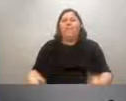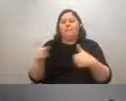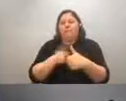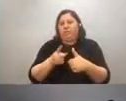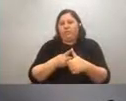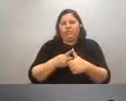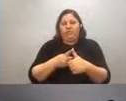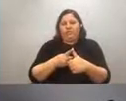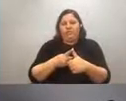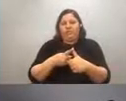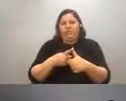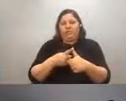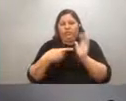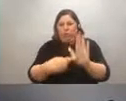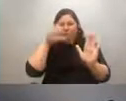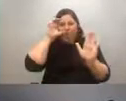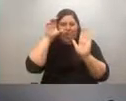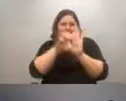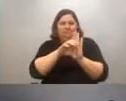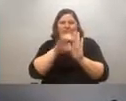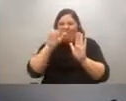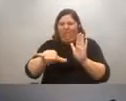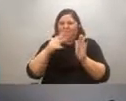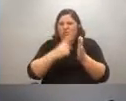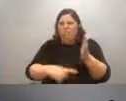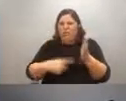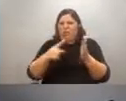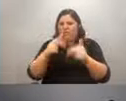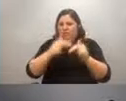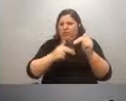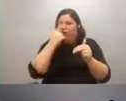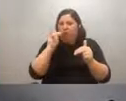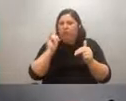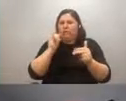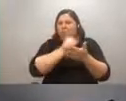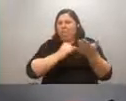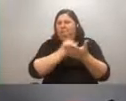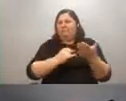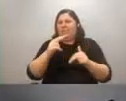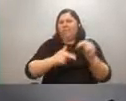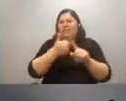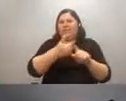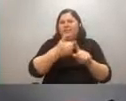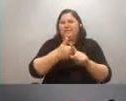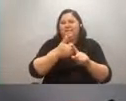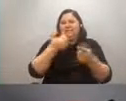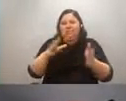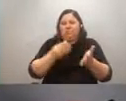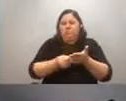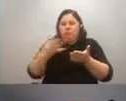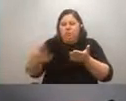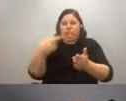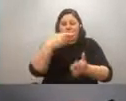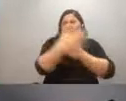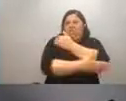the picture that the image that you're seeing is a picture of the site uh this is a rendering the building is actually something that was purchased by the county